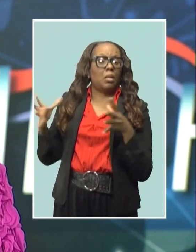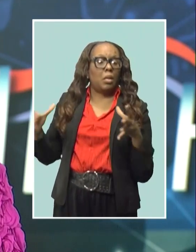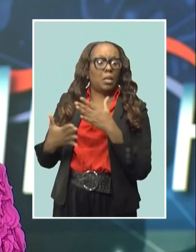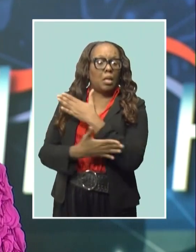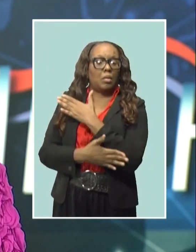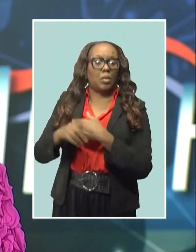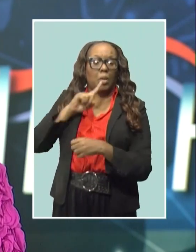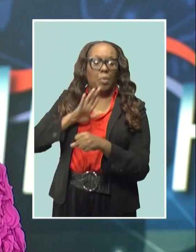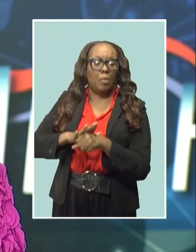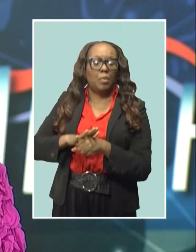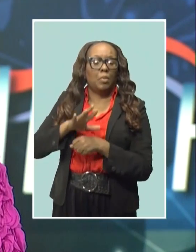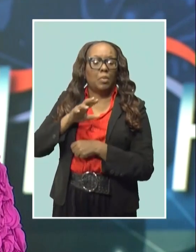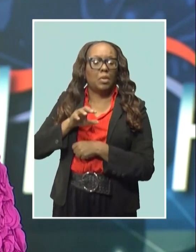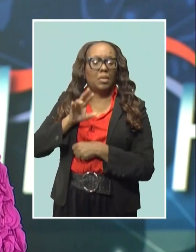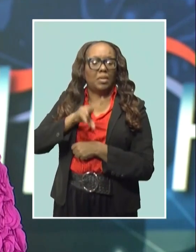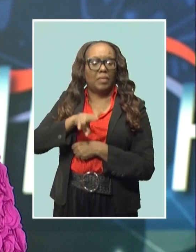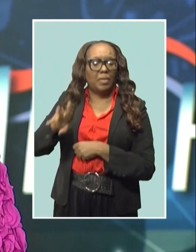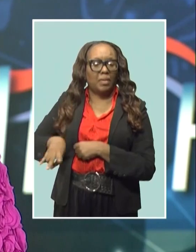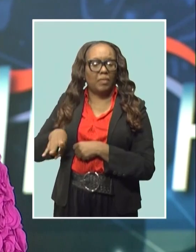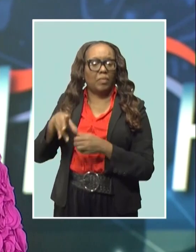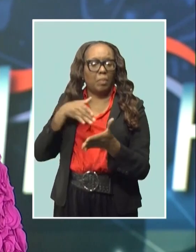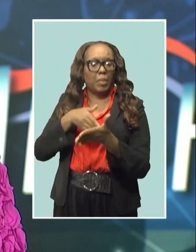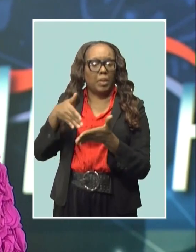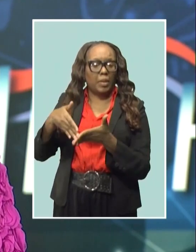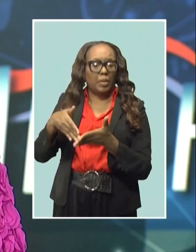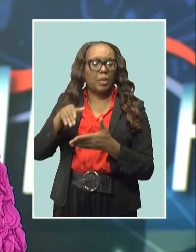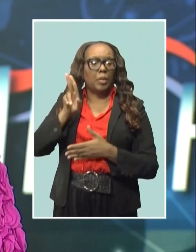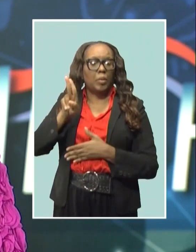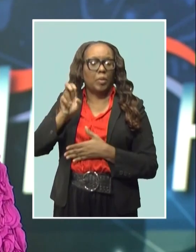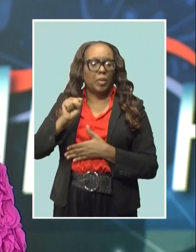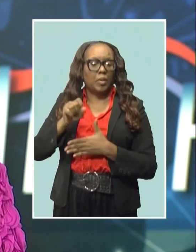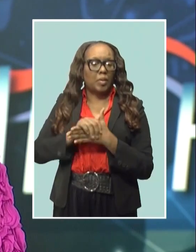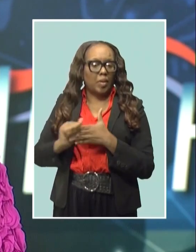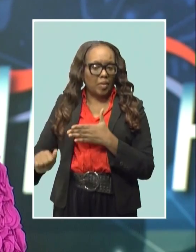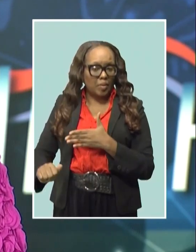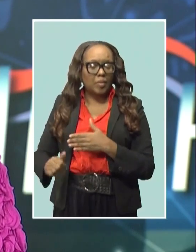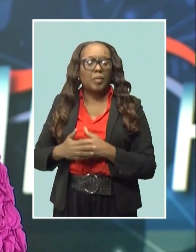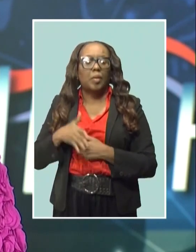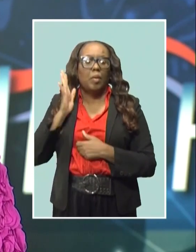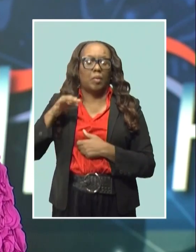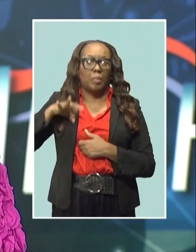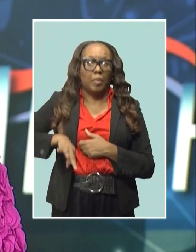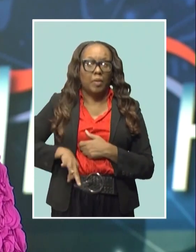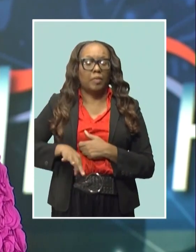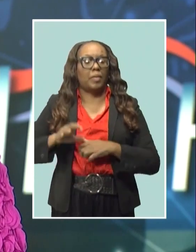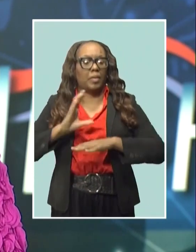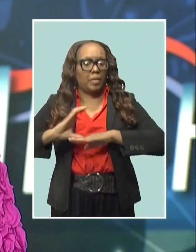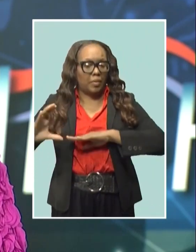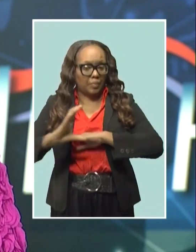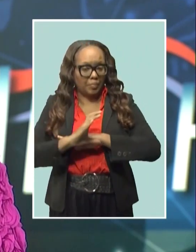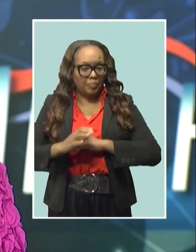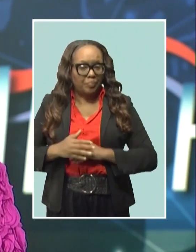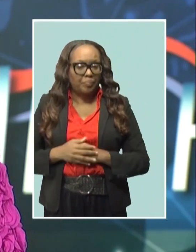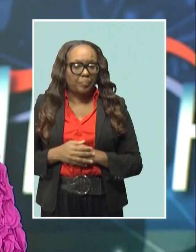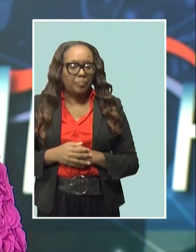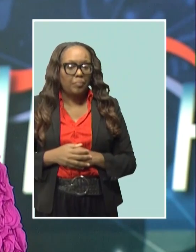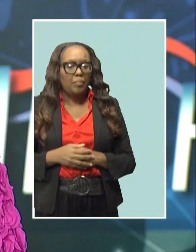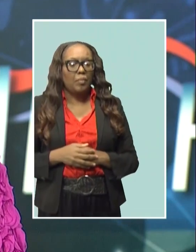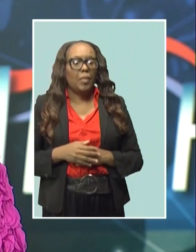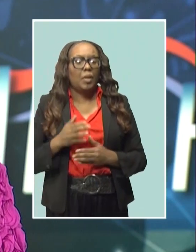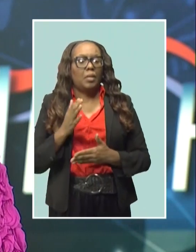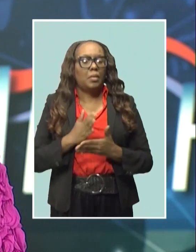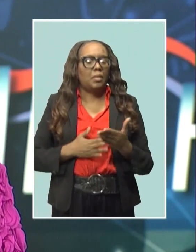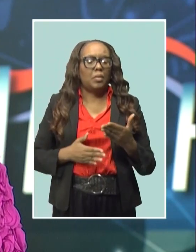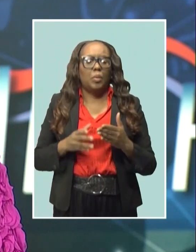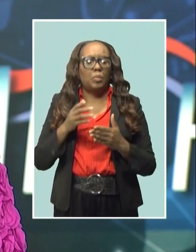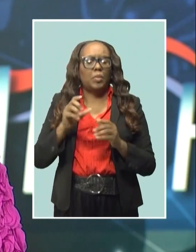some $77 million towards the bank's setup, which will also benefit the entire region. Some of these entities include